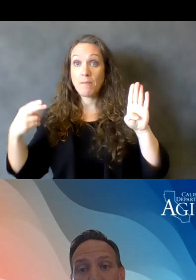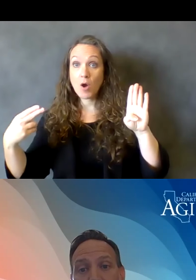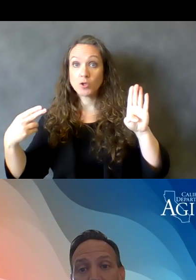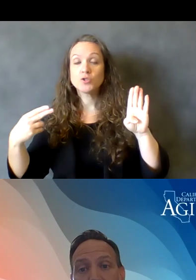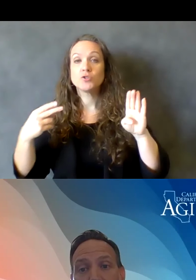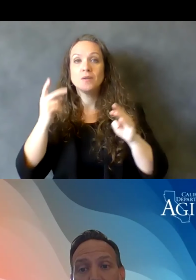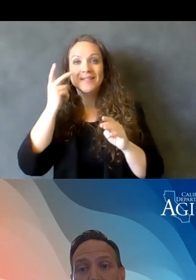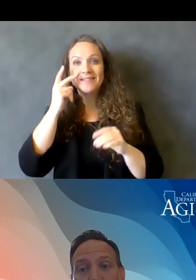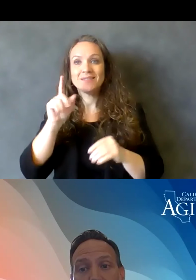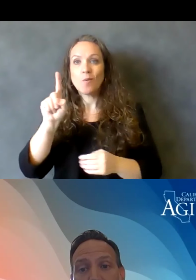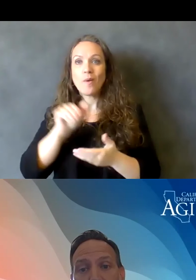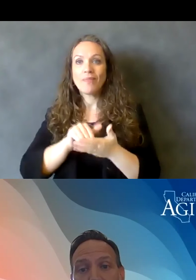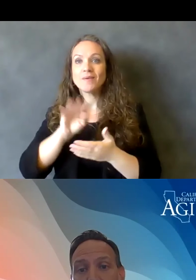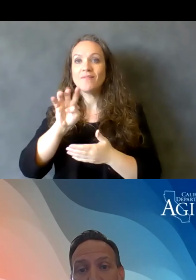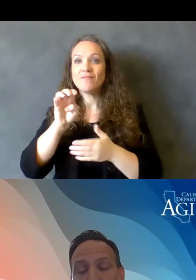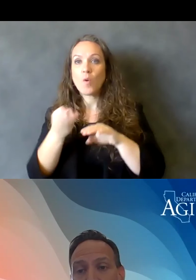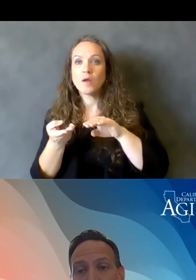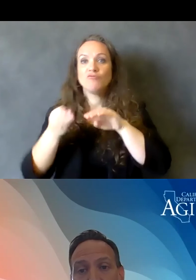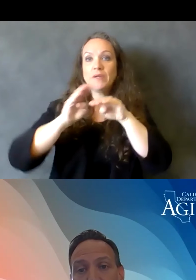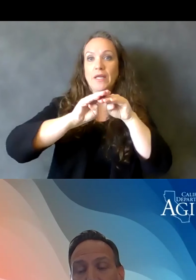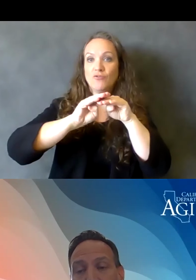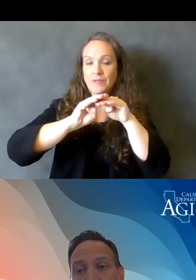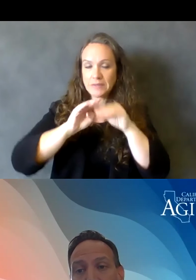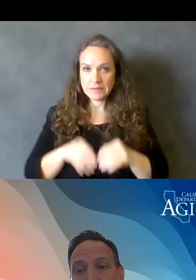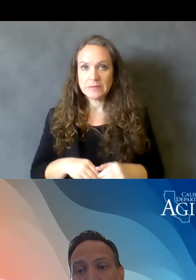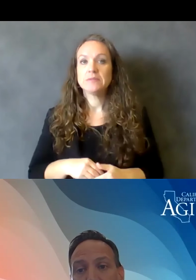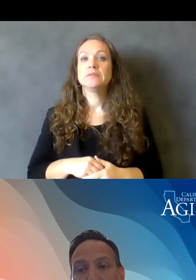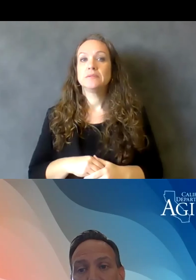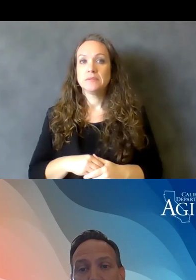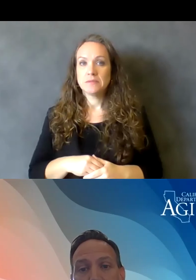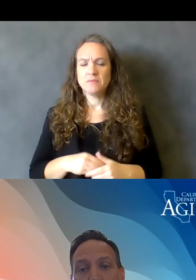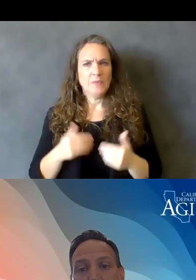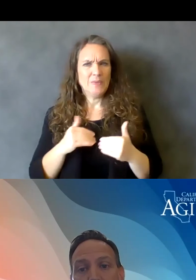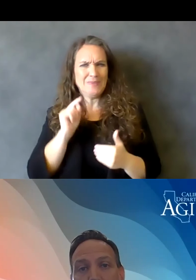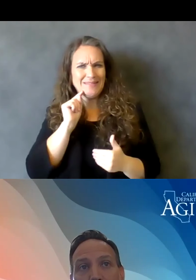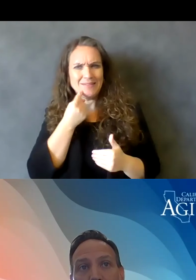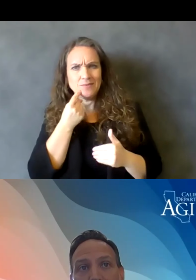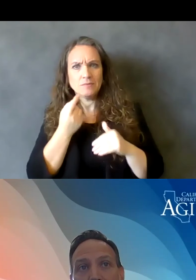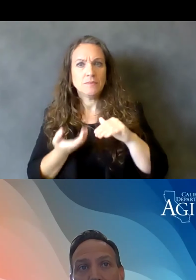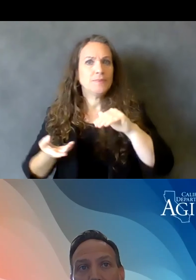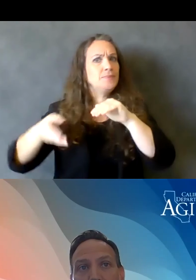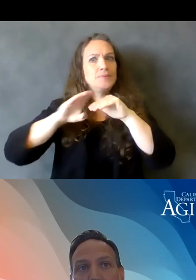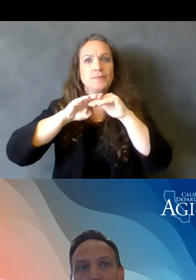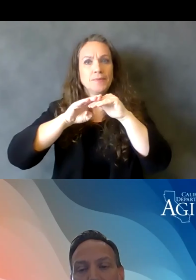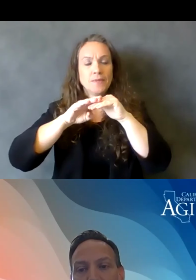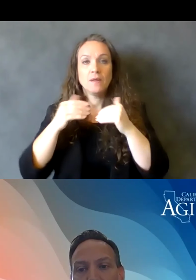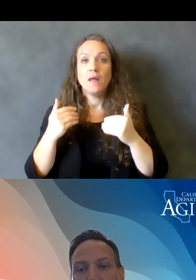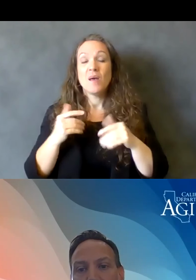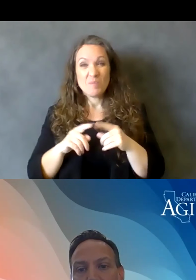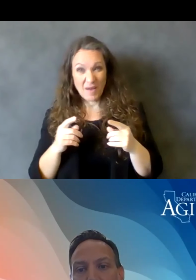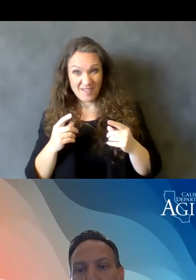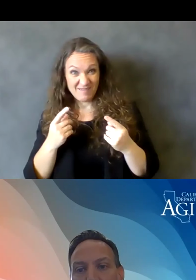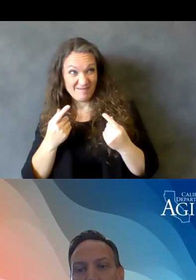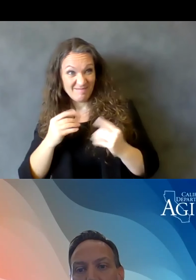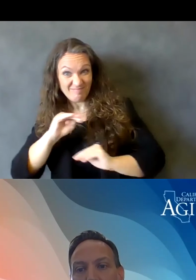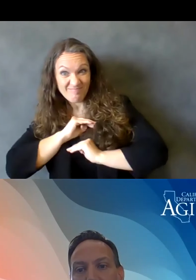1,400 visits. So that's a tremendous increase. However, we still have a long way to go. If you look at the